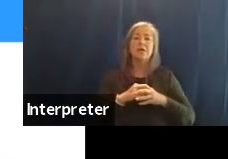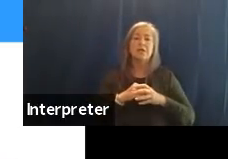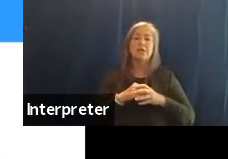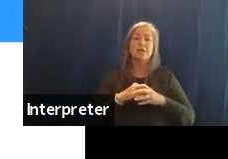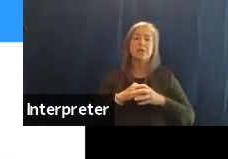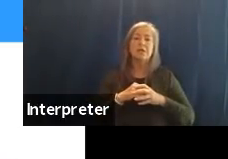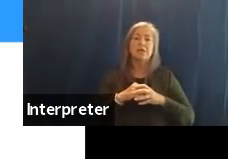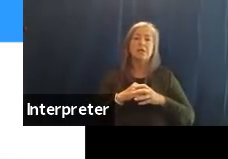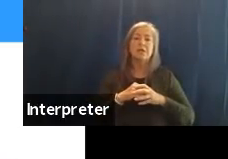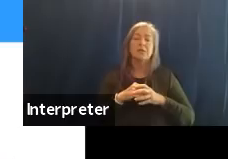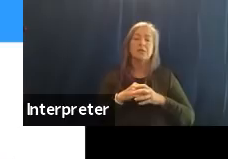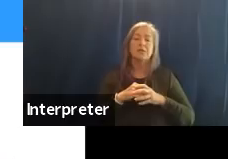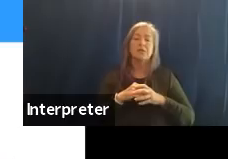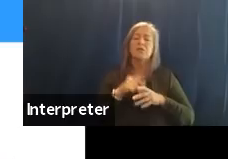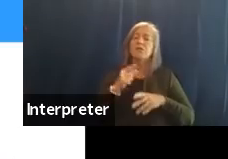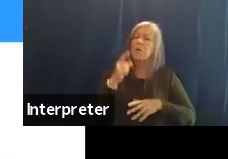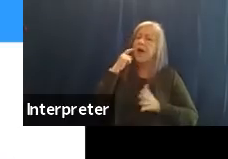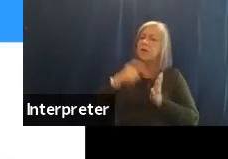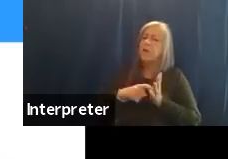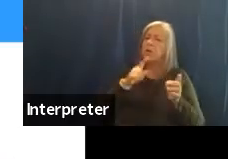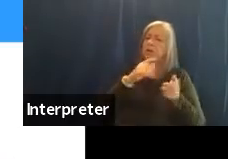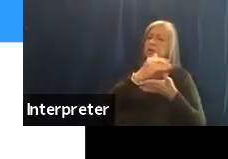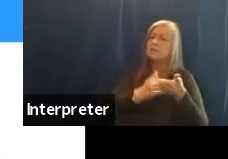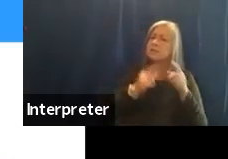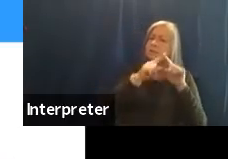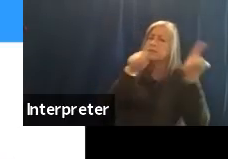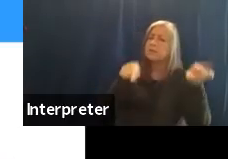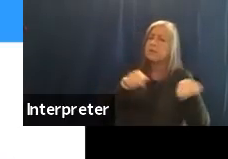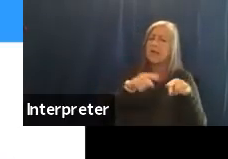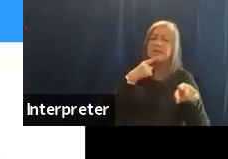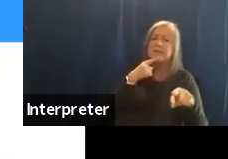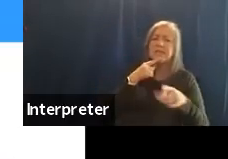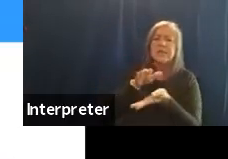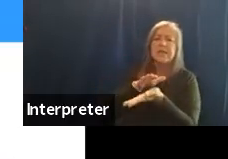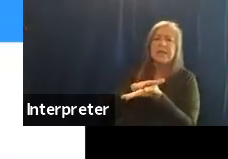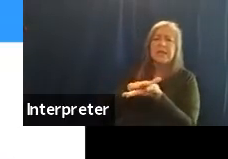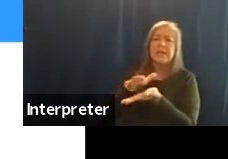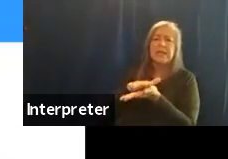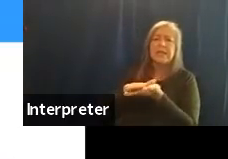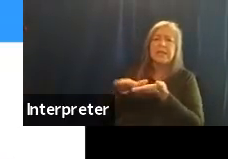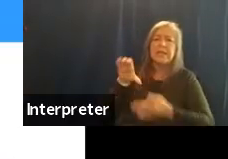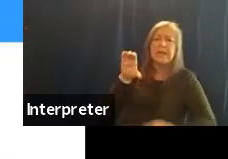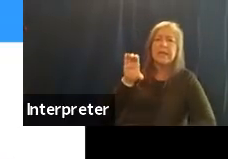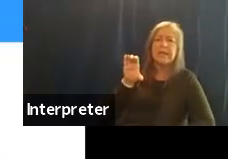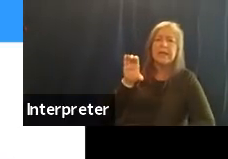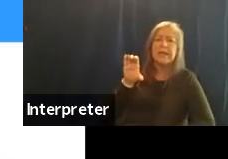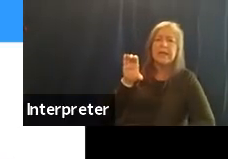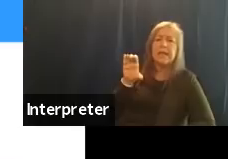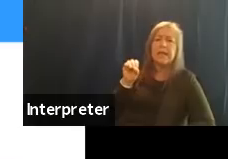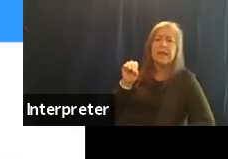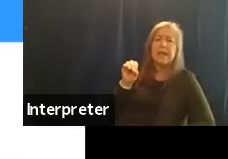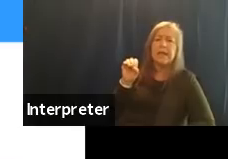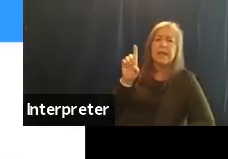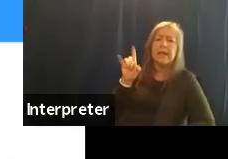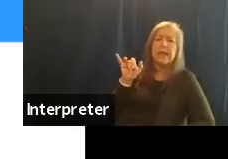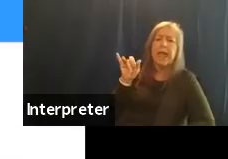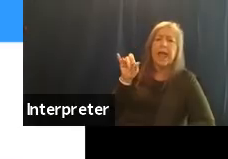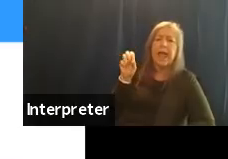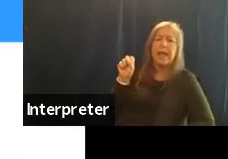they will be distributed and they may already be located in some of the buildings, but they will have disinfectant